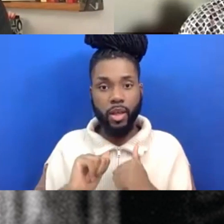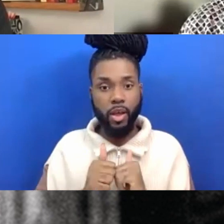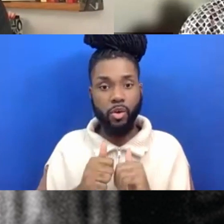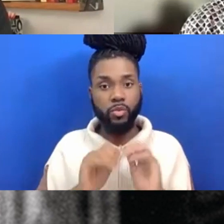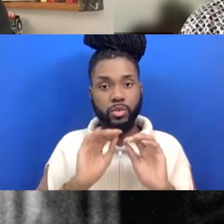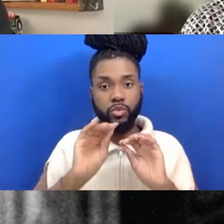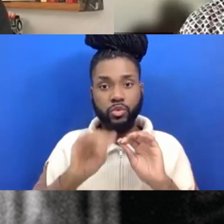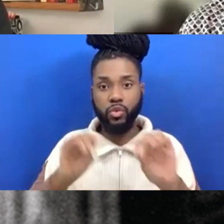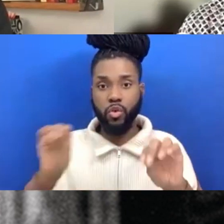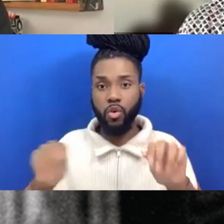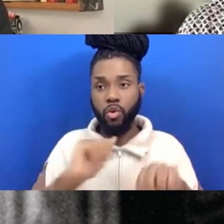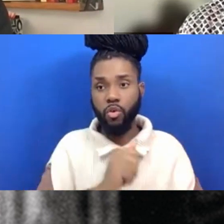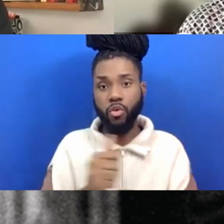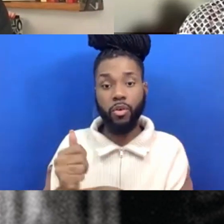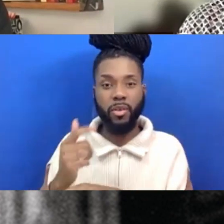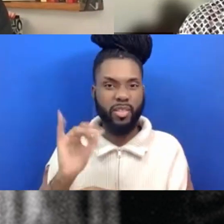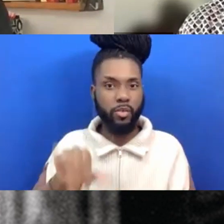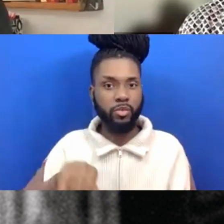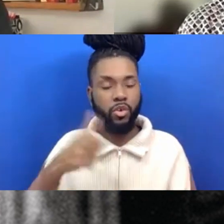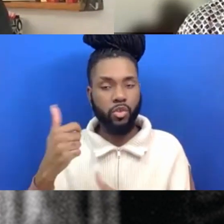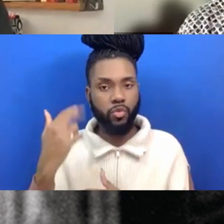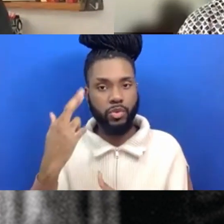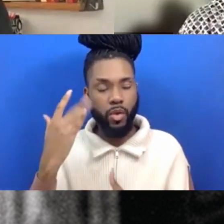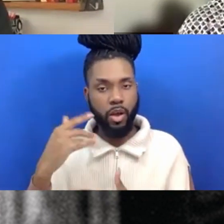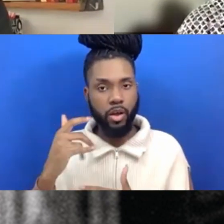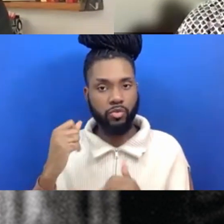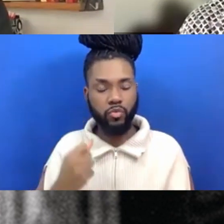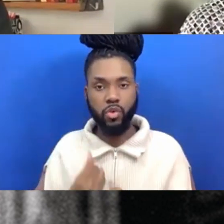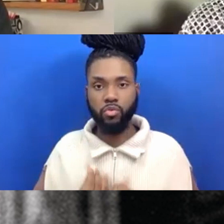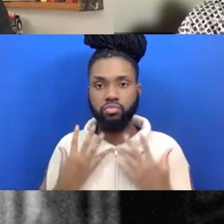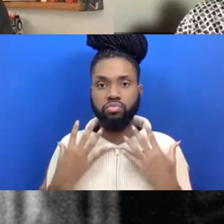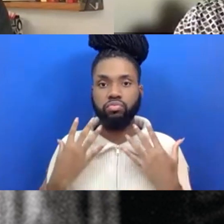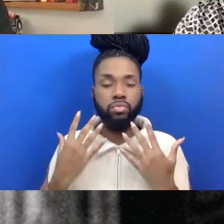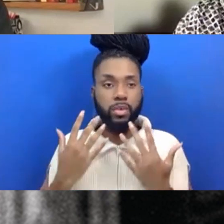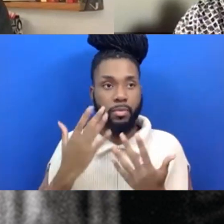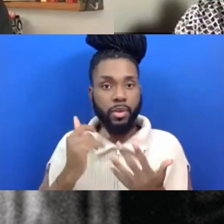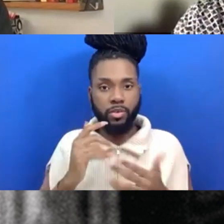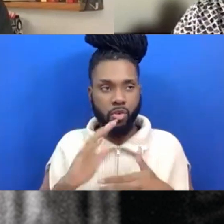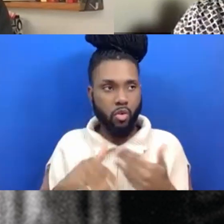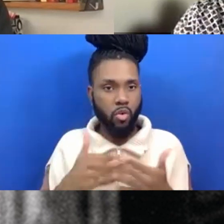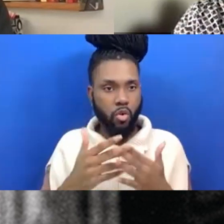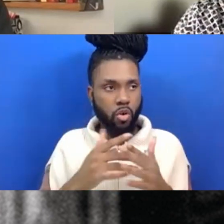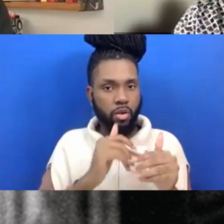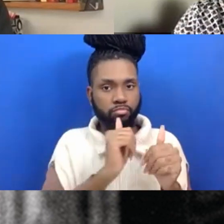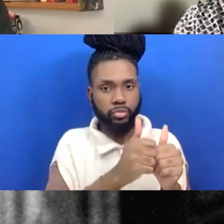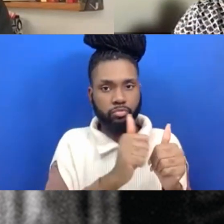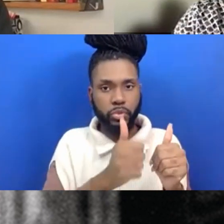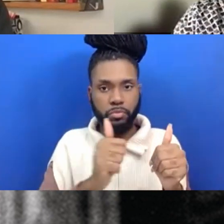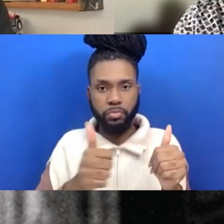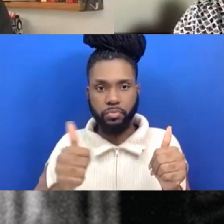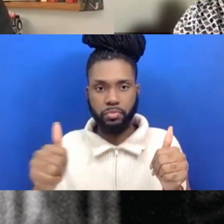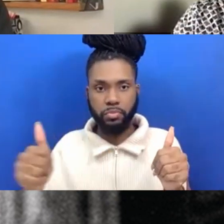intensity, because that was the other thing. It was all these things, quite literally proximate to one another. And it was one